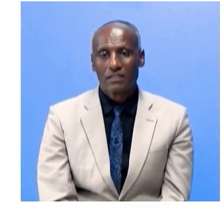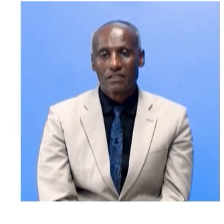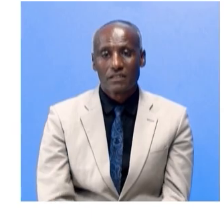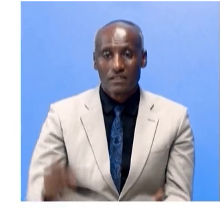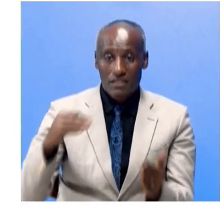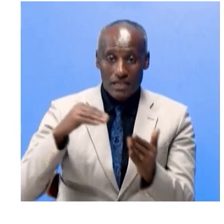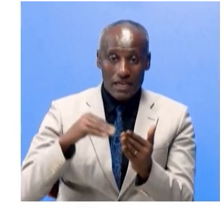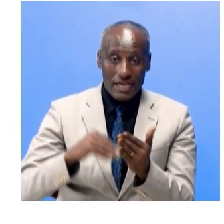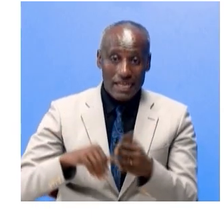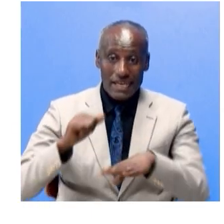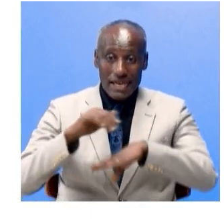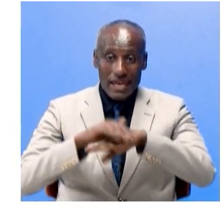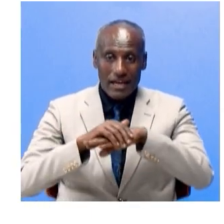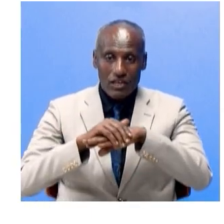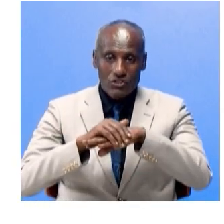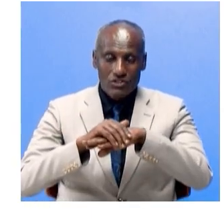in English.